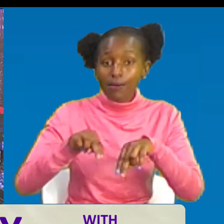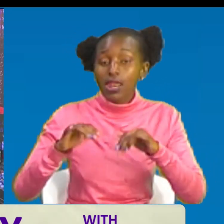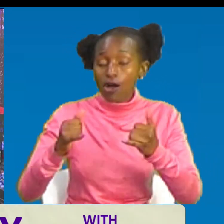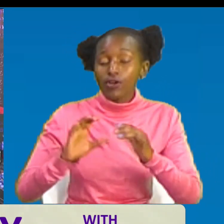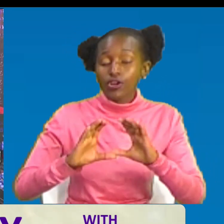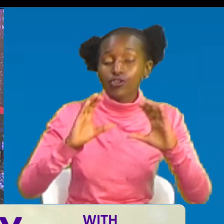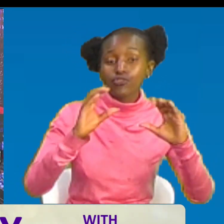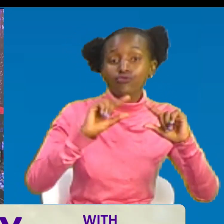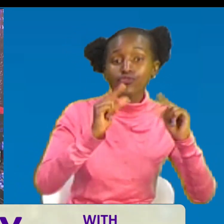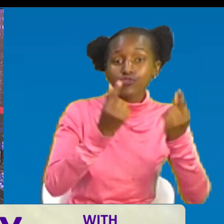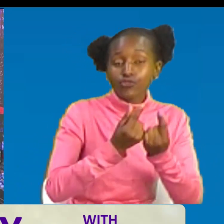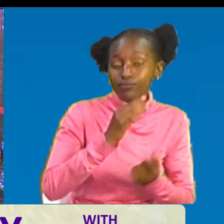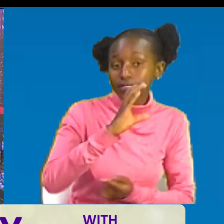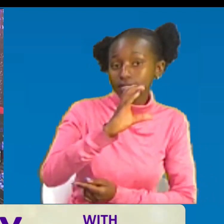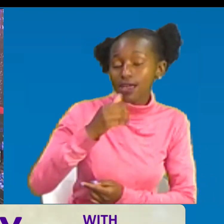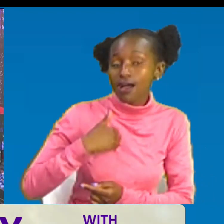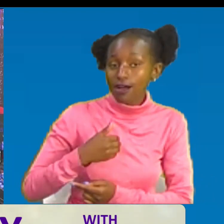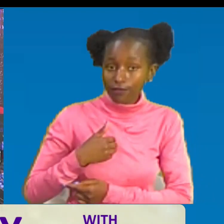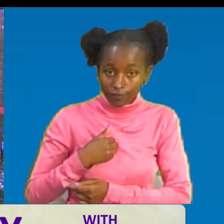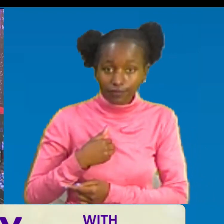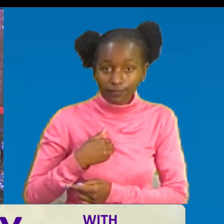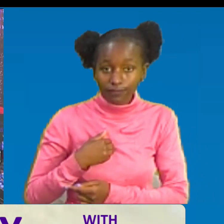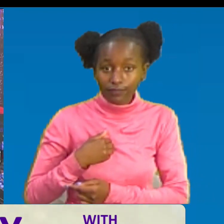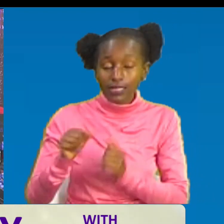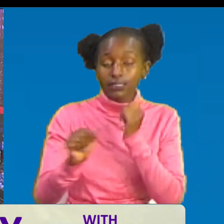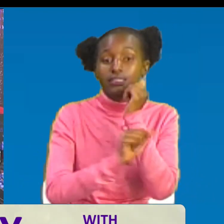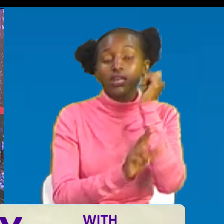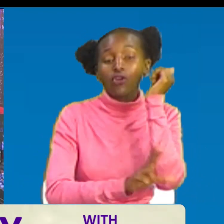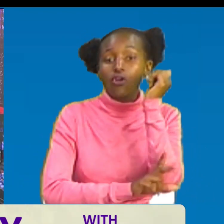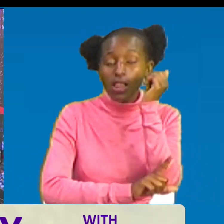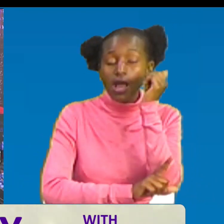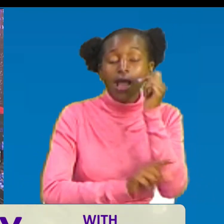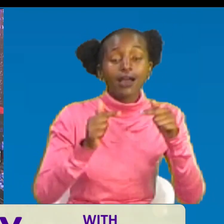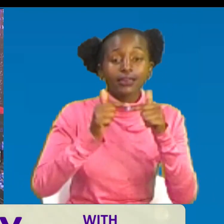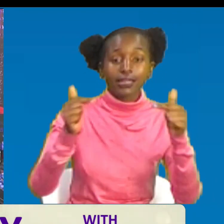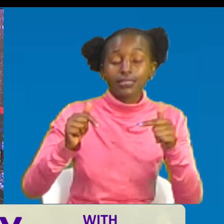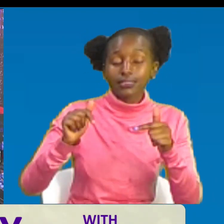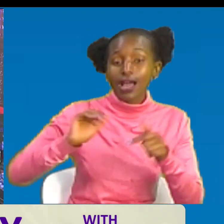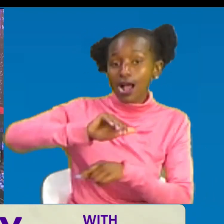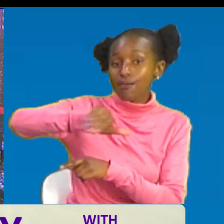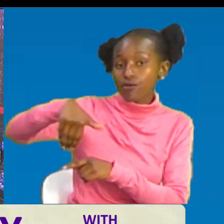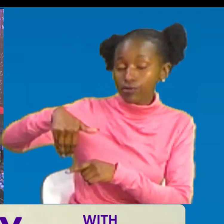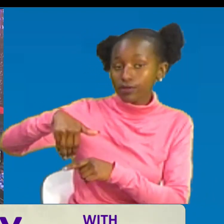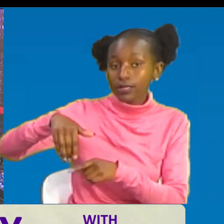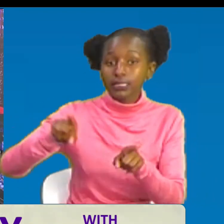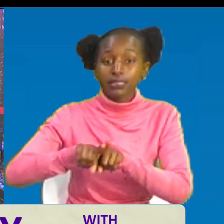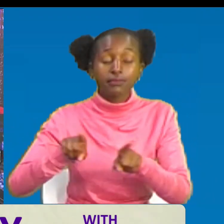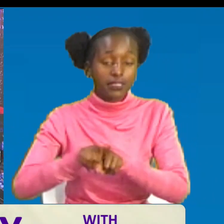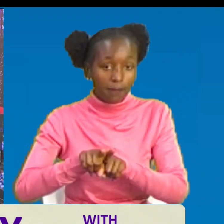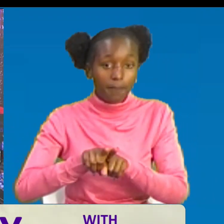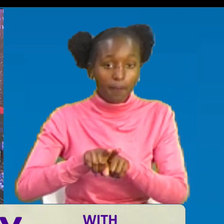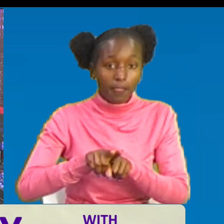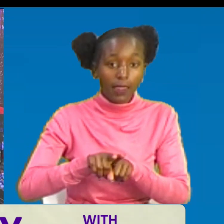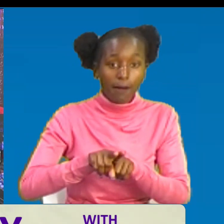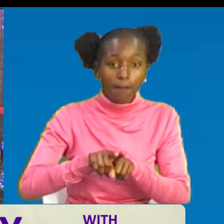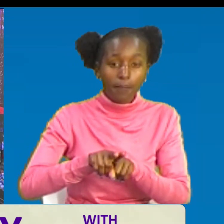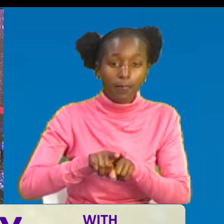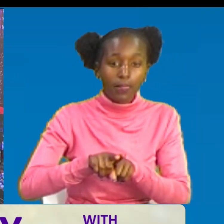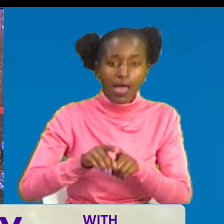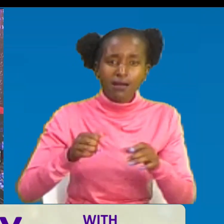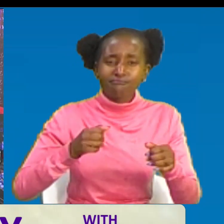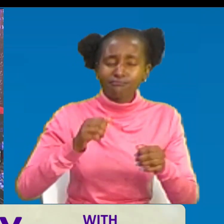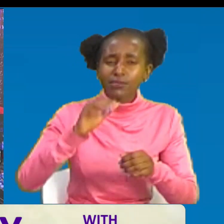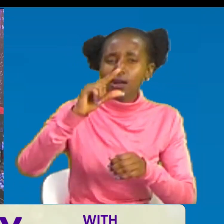have been pitted against the tough 5-time champions Cameroon, alongside Guinea and Gambia as well. Now, of